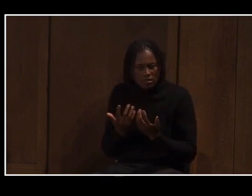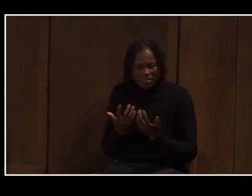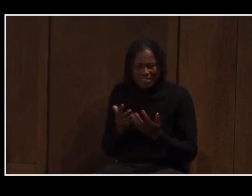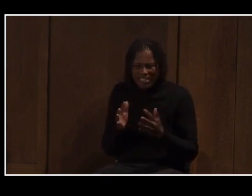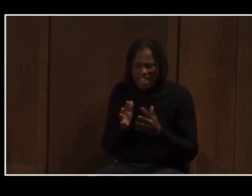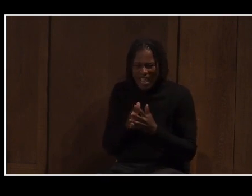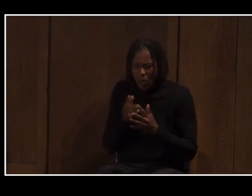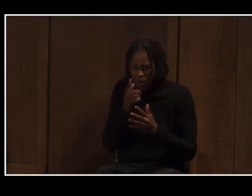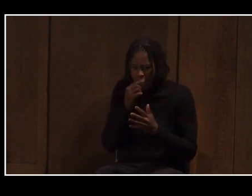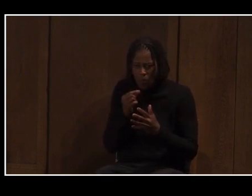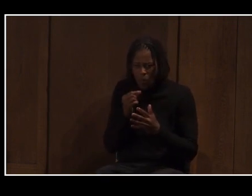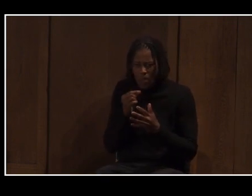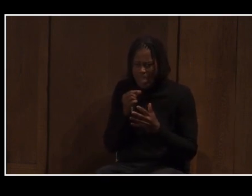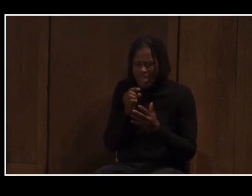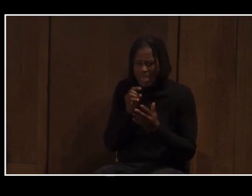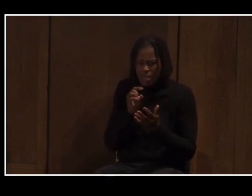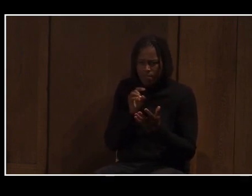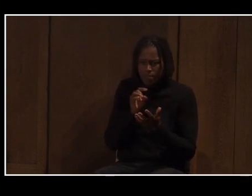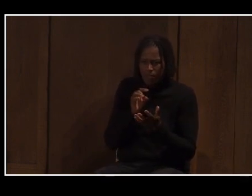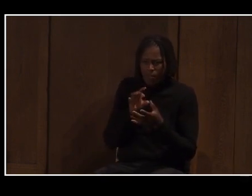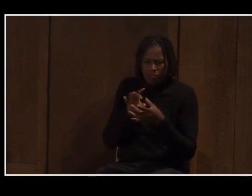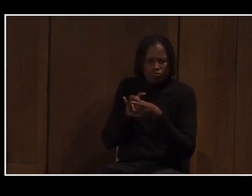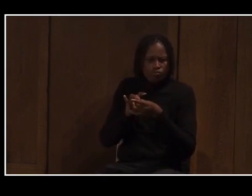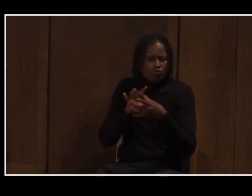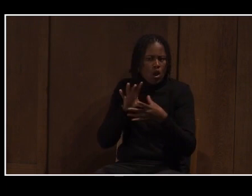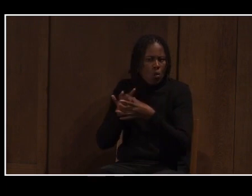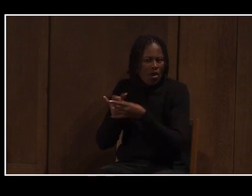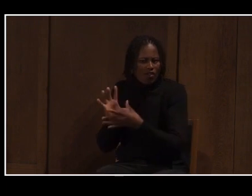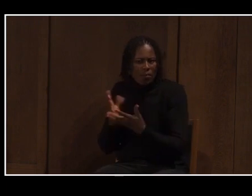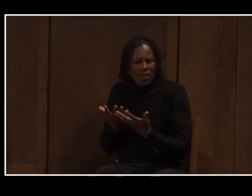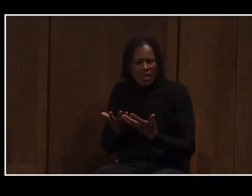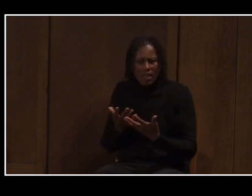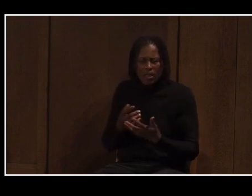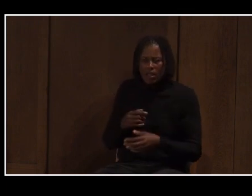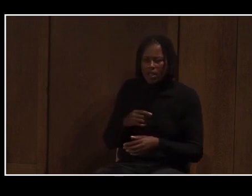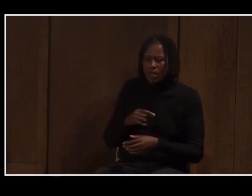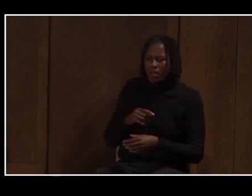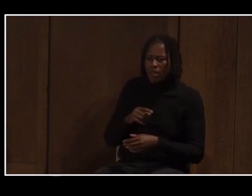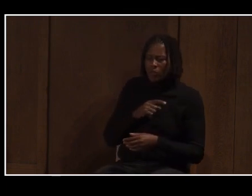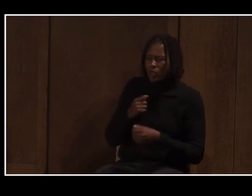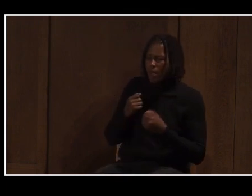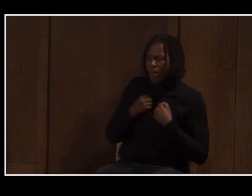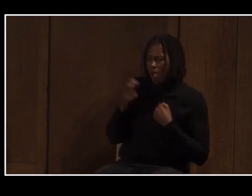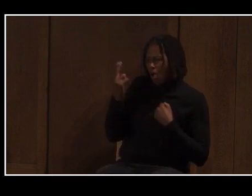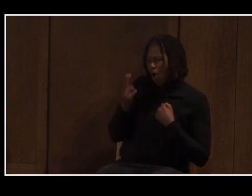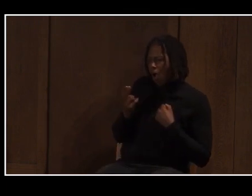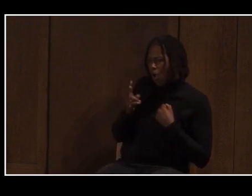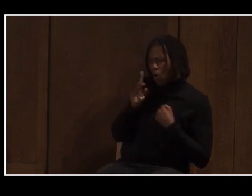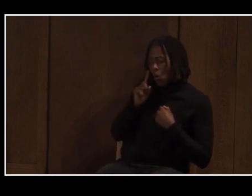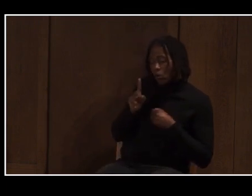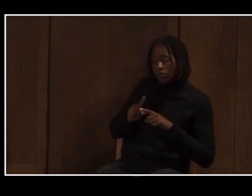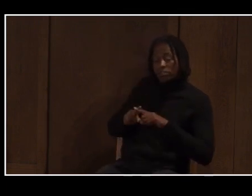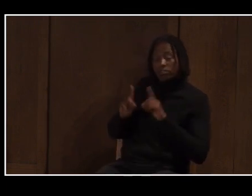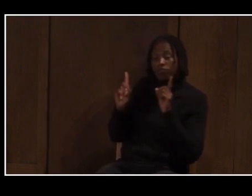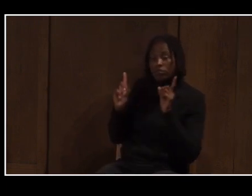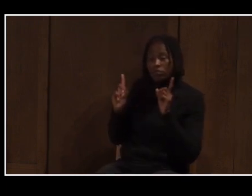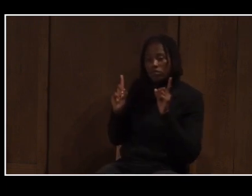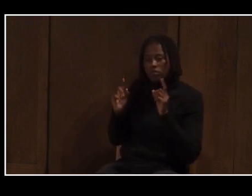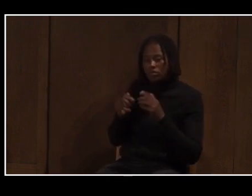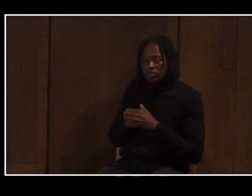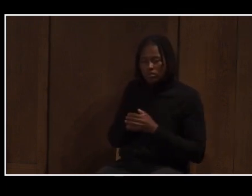So that's why my work looks the way it does. Like, it doesn't look like art, it doesn't look like anything, it just looks like, what the fuck is this? Like, where's the